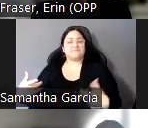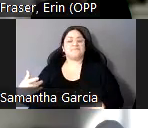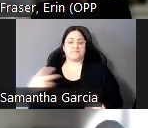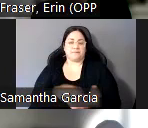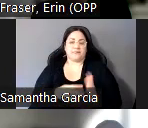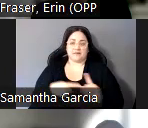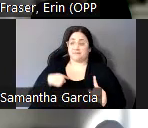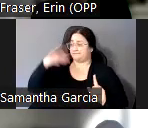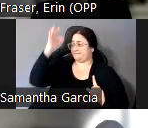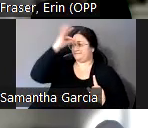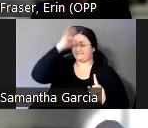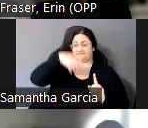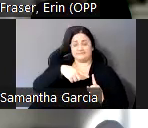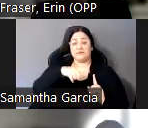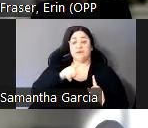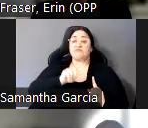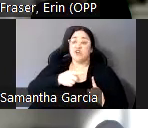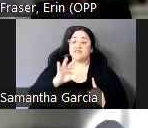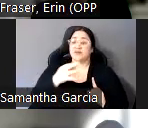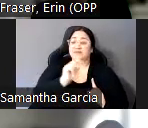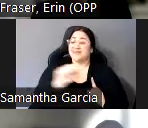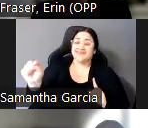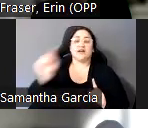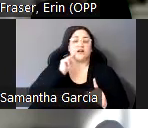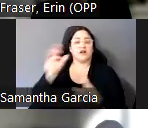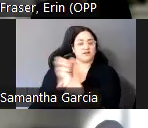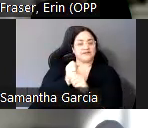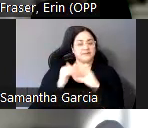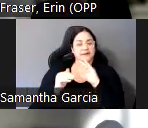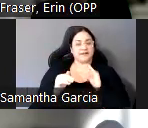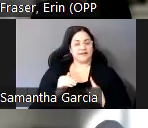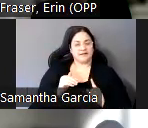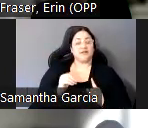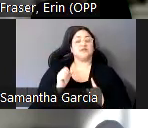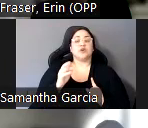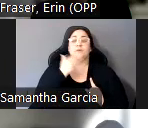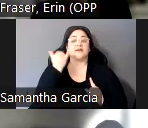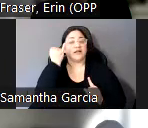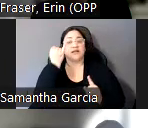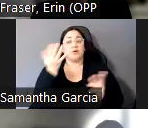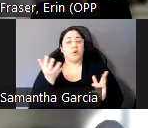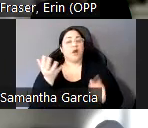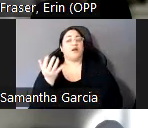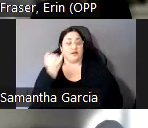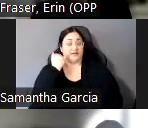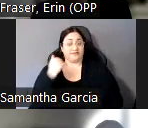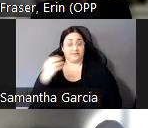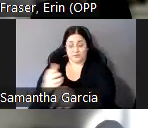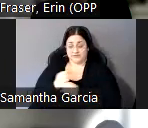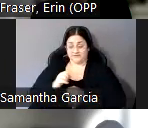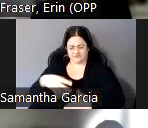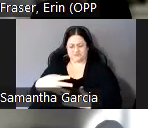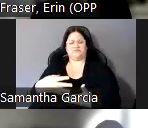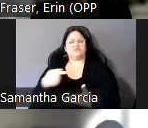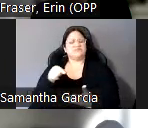text them, maybe, give them a phone call directly and say, hey, look, I got this weird email from you, or is everything okay? Check